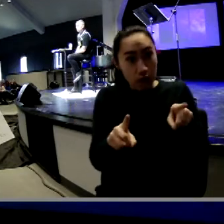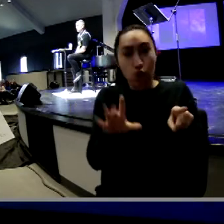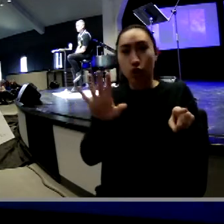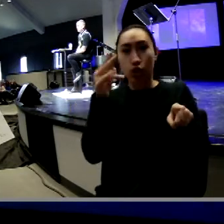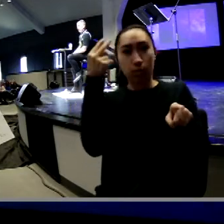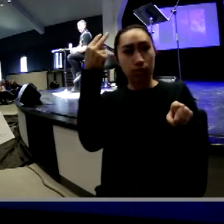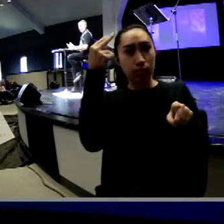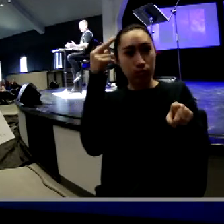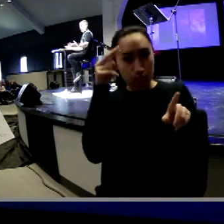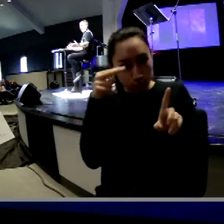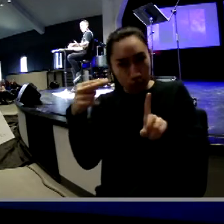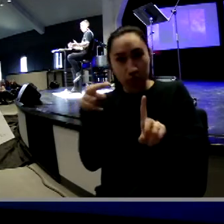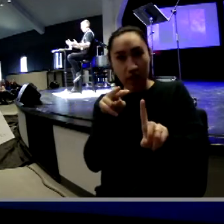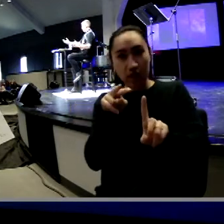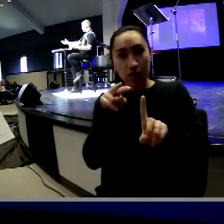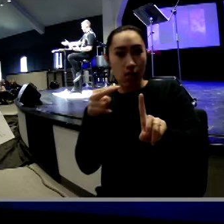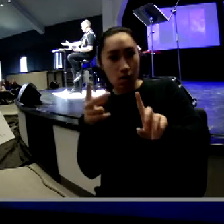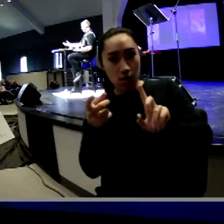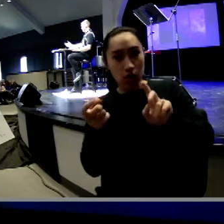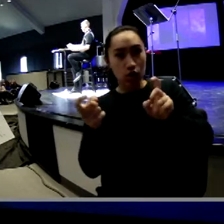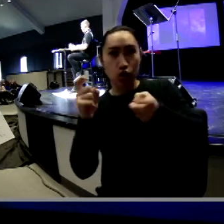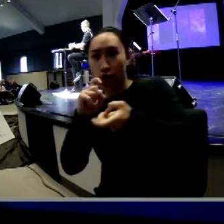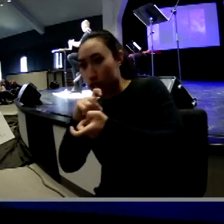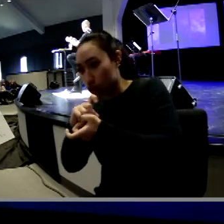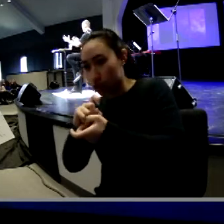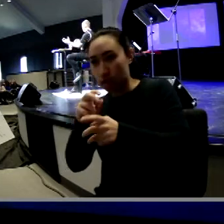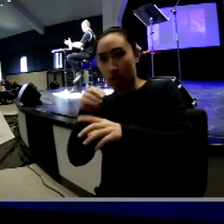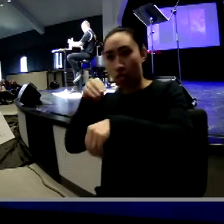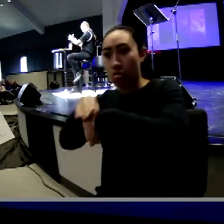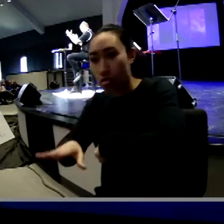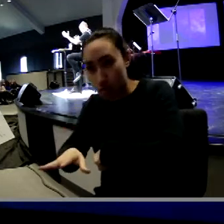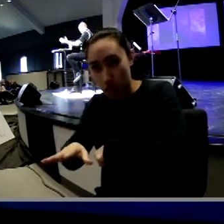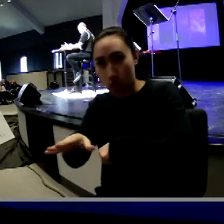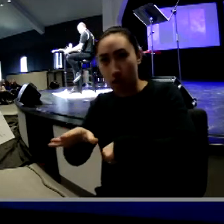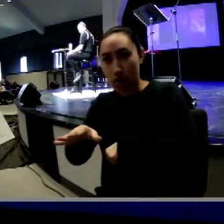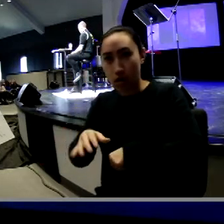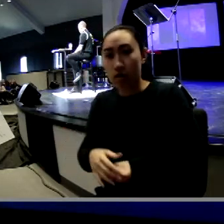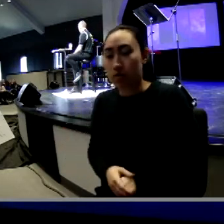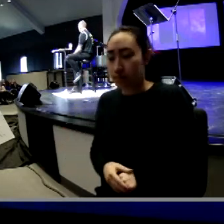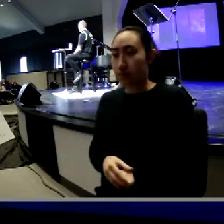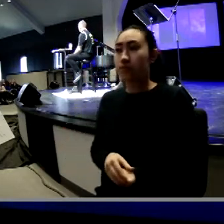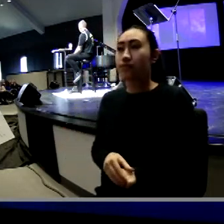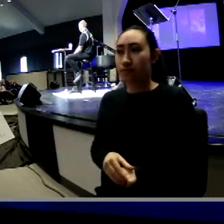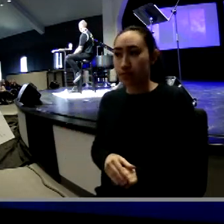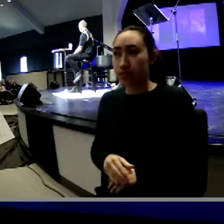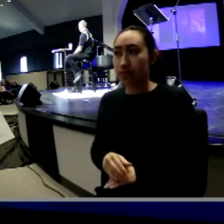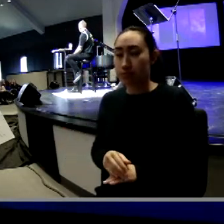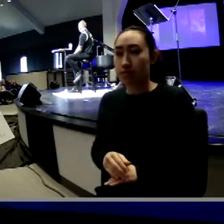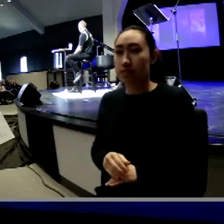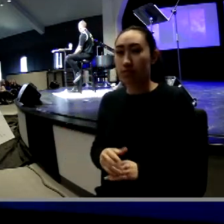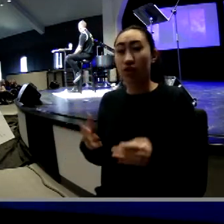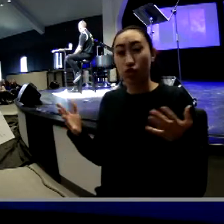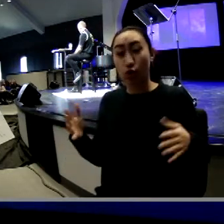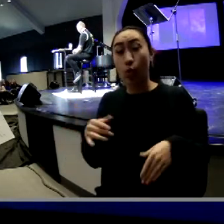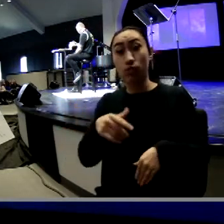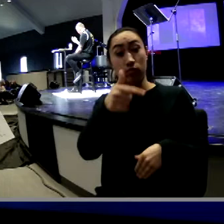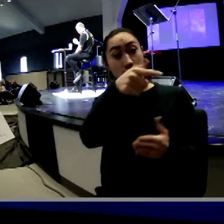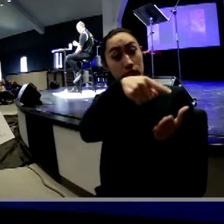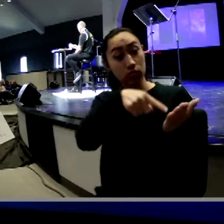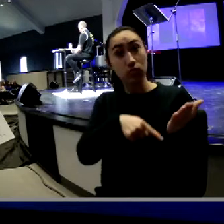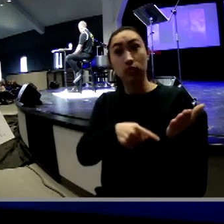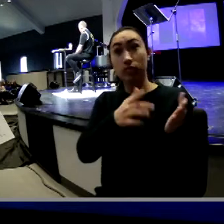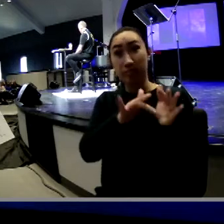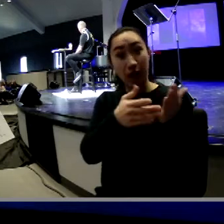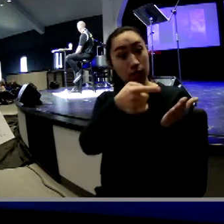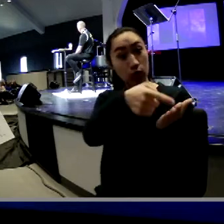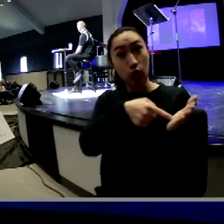where the church is at, where we're going, and where we've been. All of this is coming together in a fulfillment of these plots. If life is a